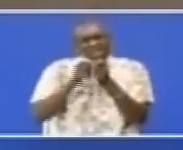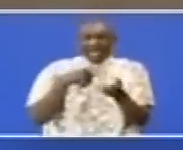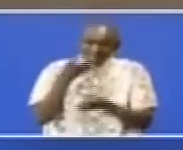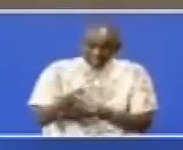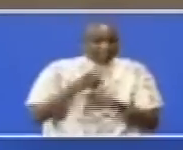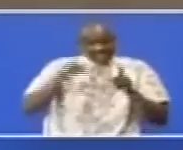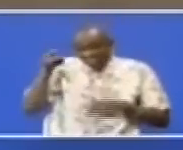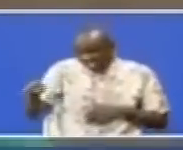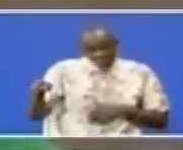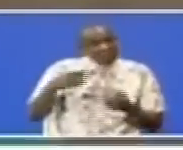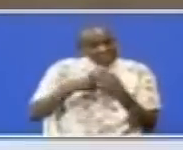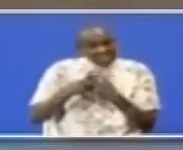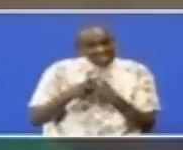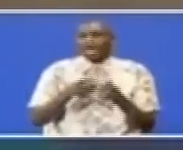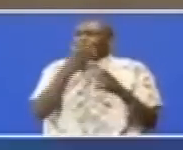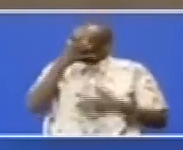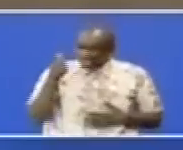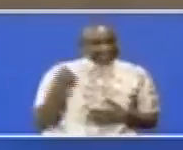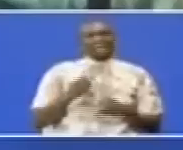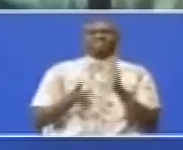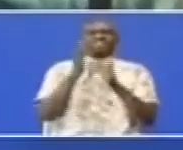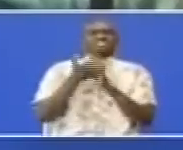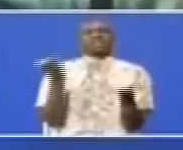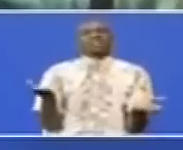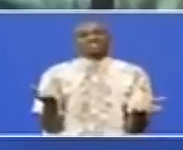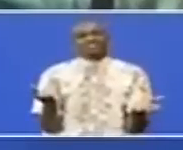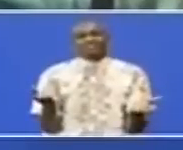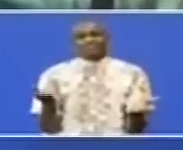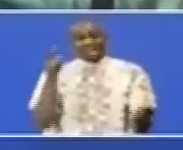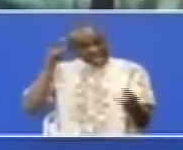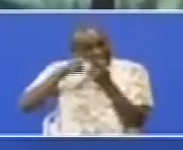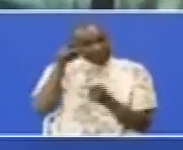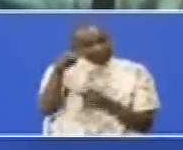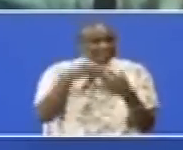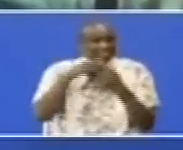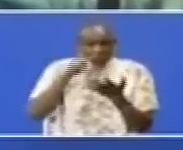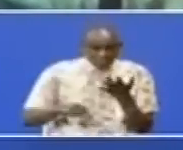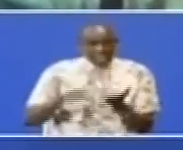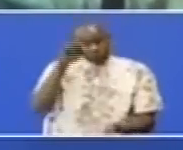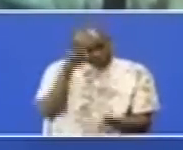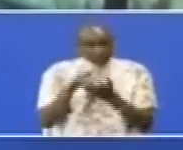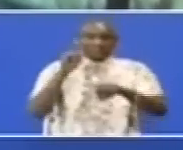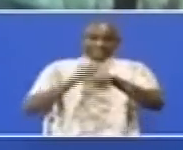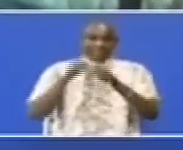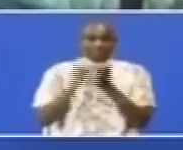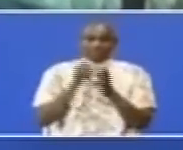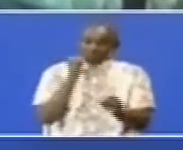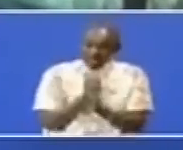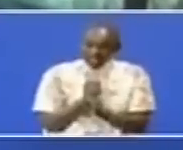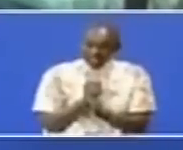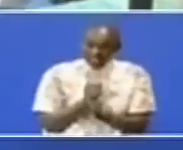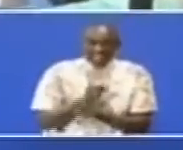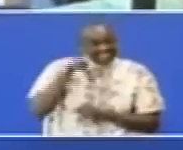lakini kwa hizi hii machine itakuwa ni haraka sana. The main aim of a machine is to reduce time and effort while